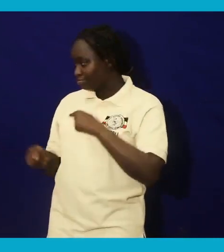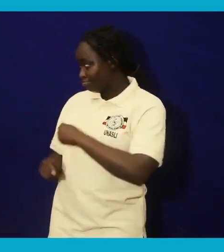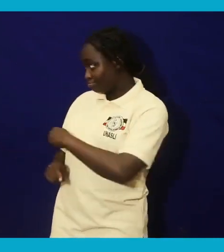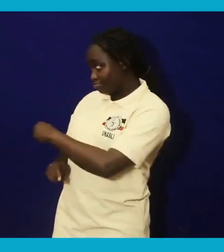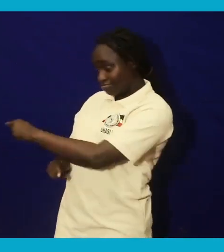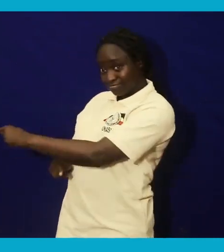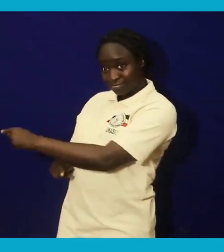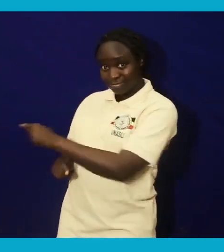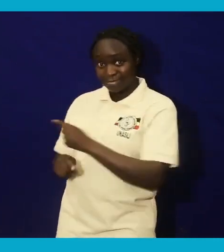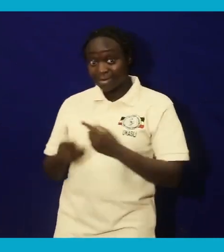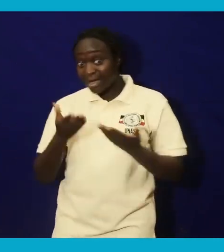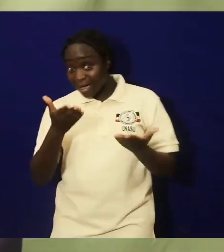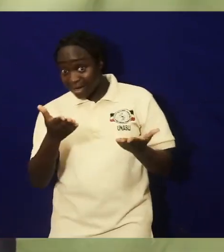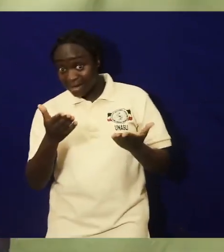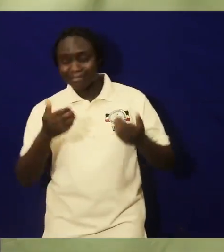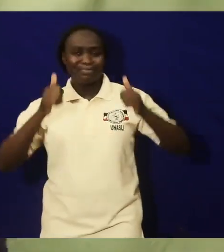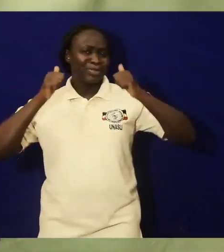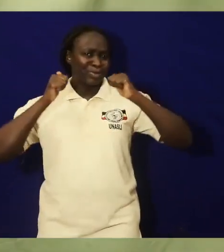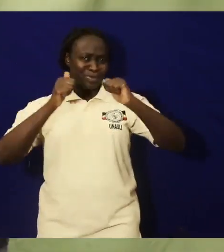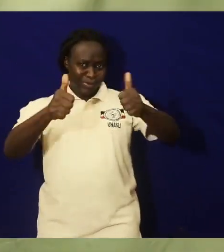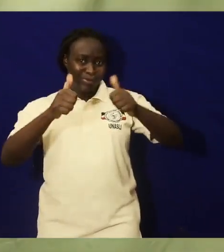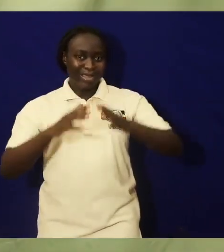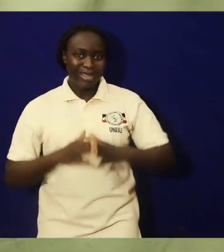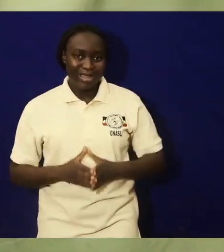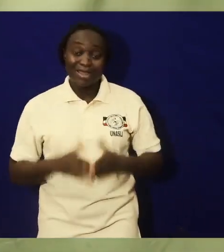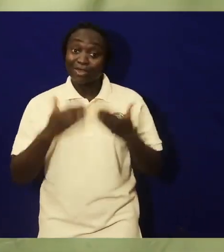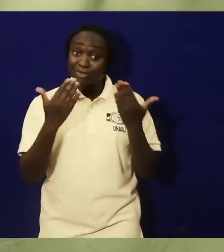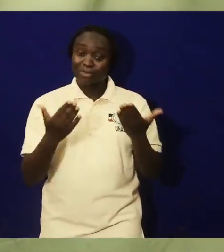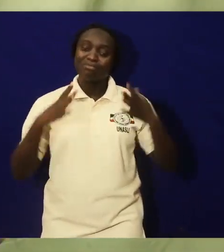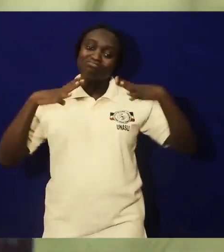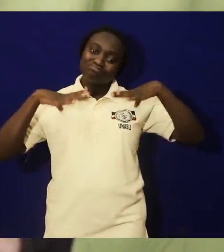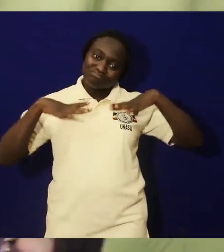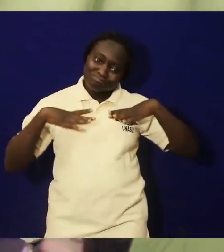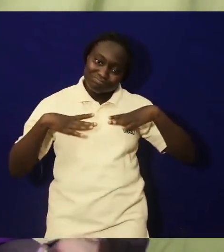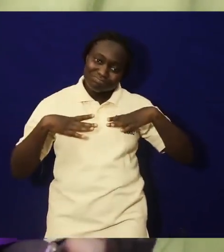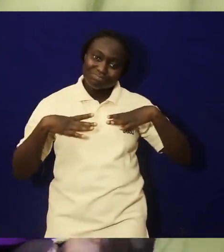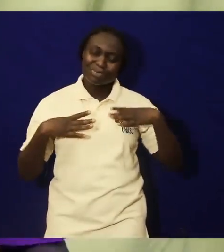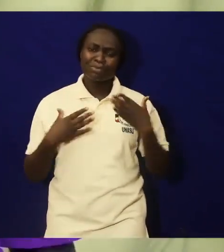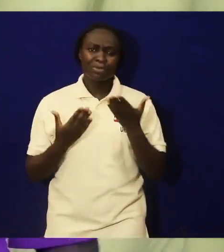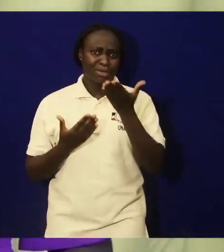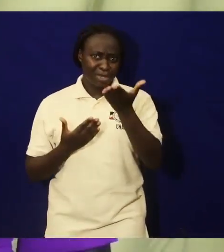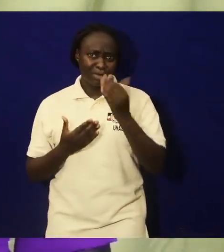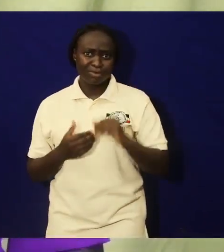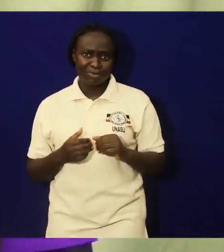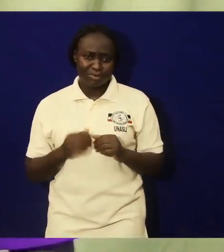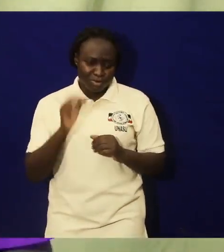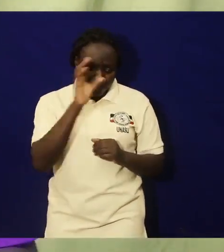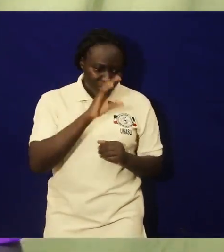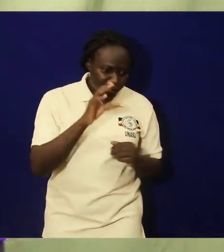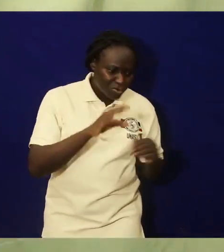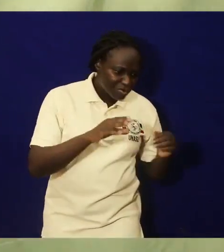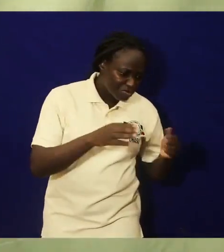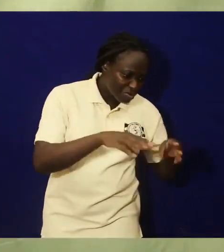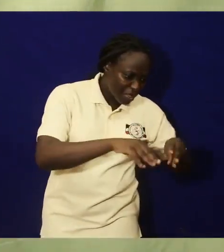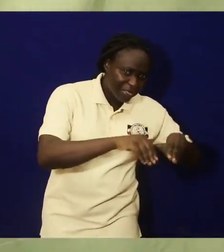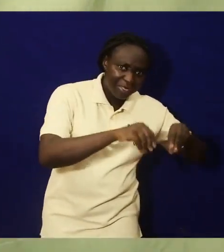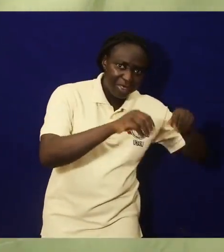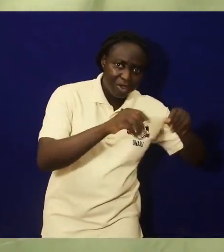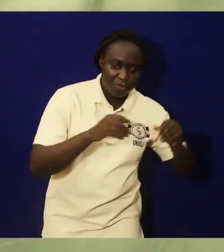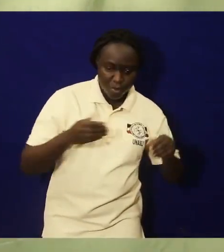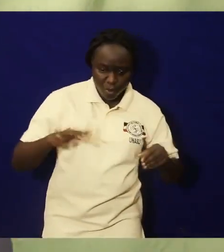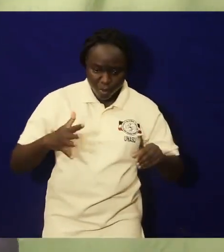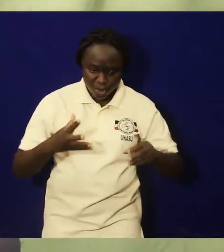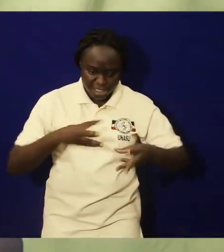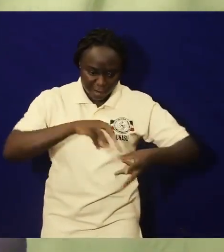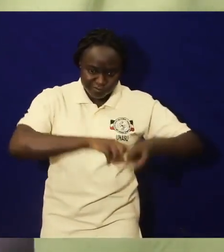it, very good. Now, in your free time, get some soil, some mud,